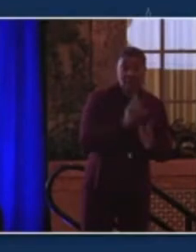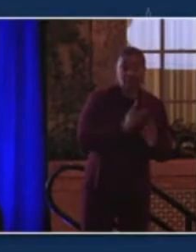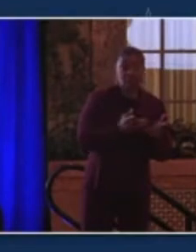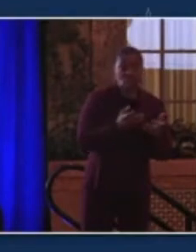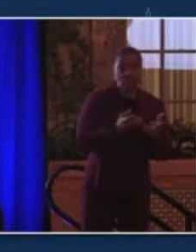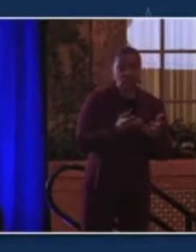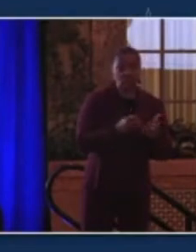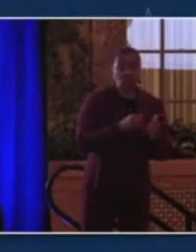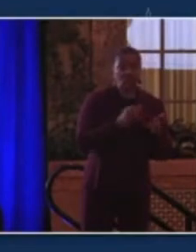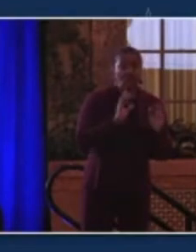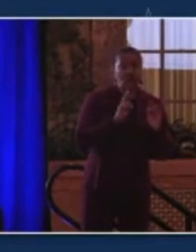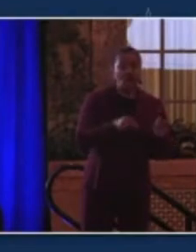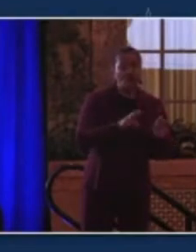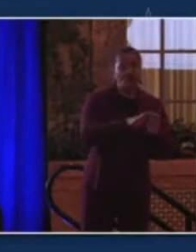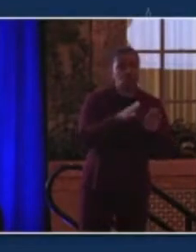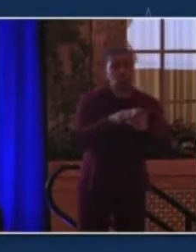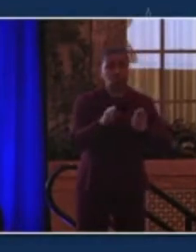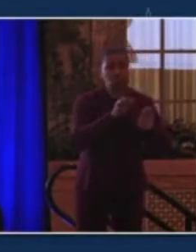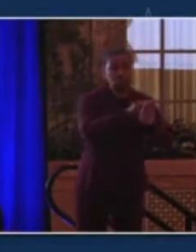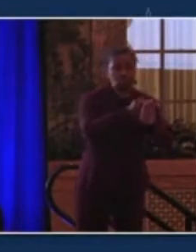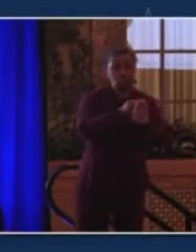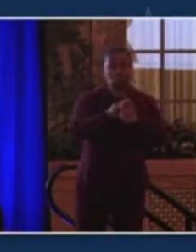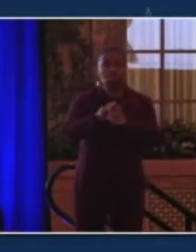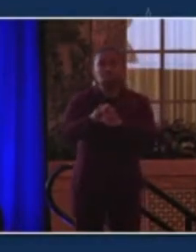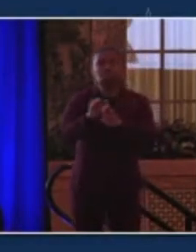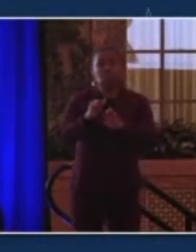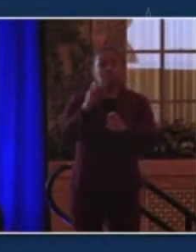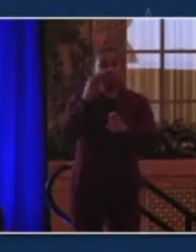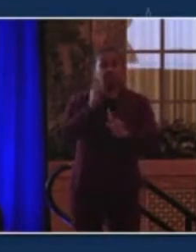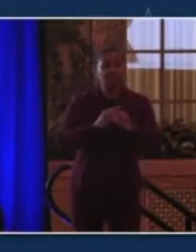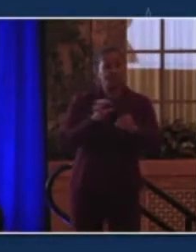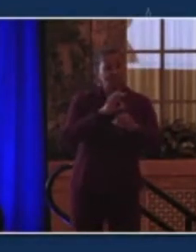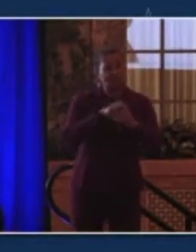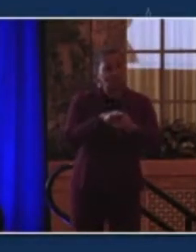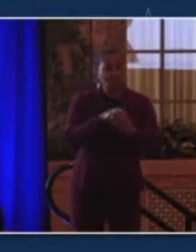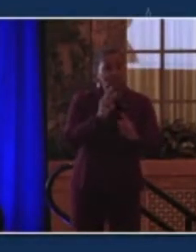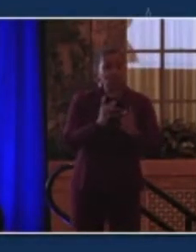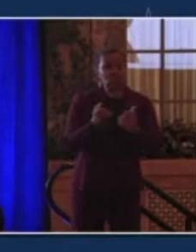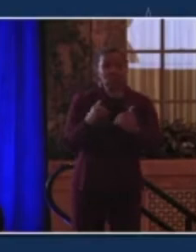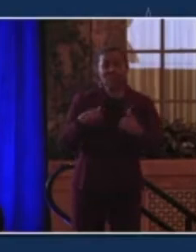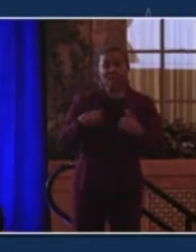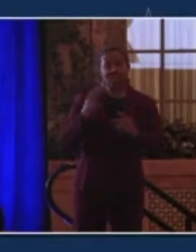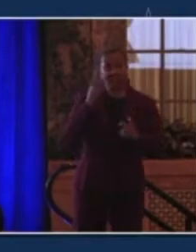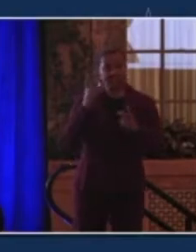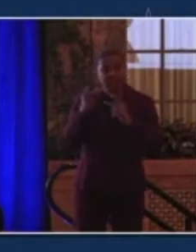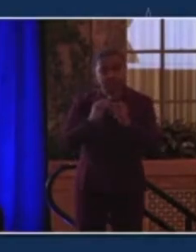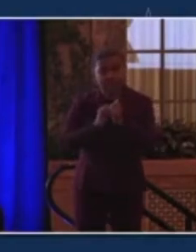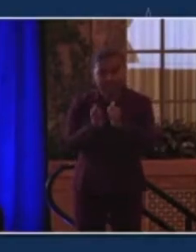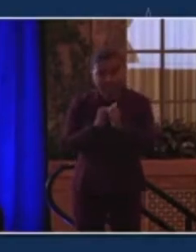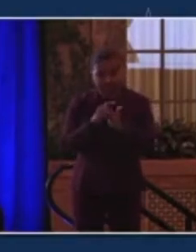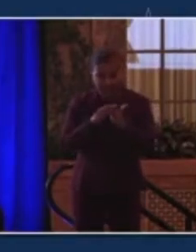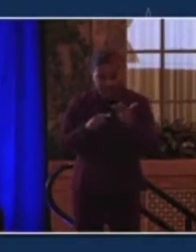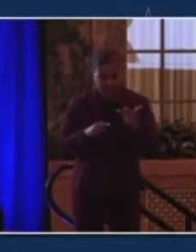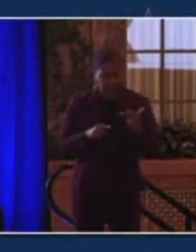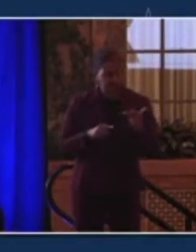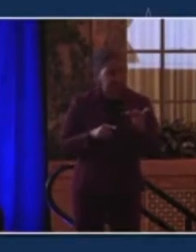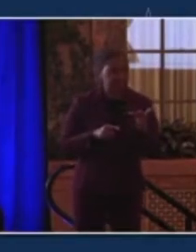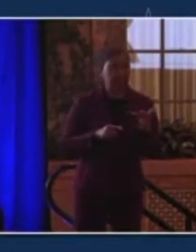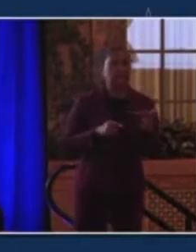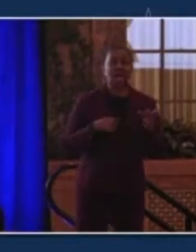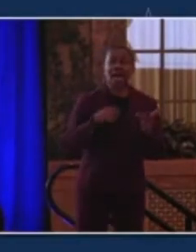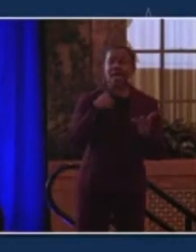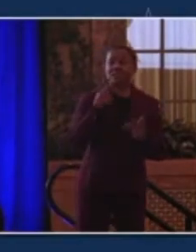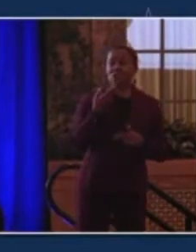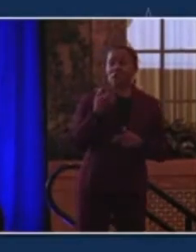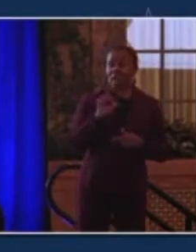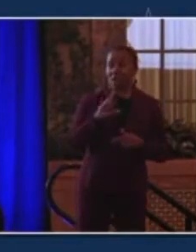wanted to knock on doors, wanted to know who the voters were, and those folks who wanted to have the visibility campaign. Now, I told